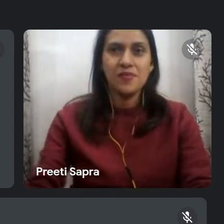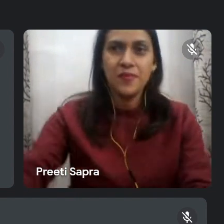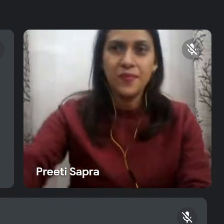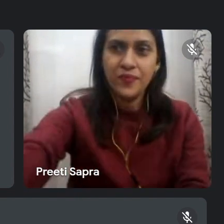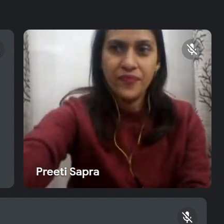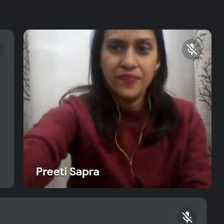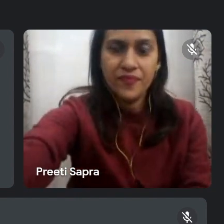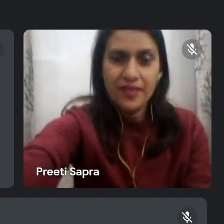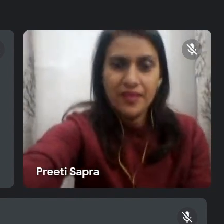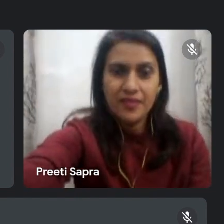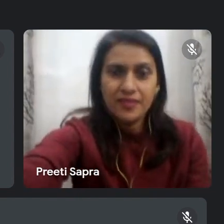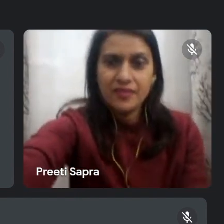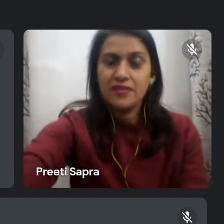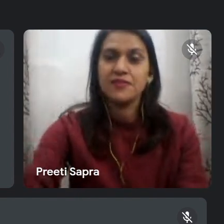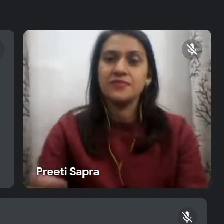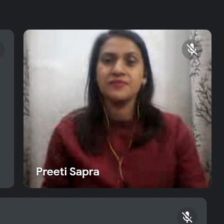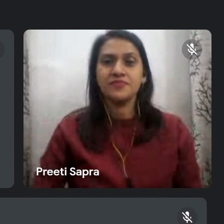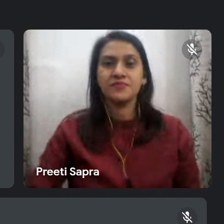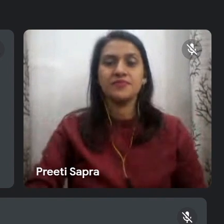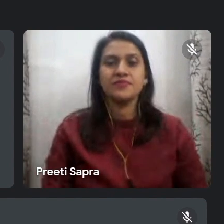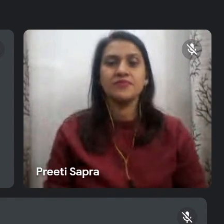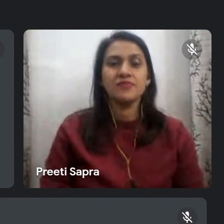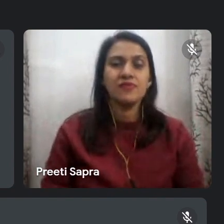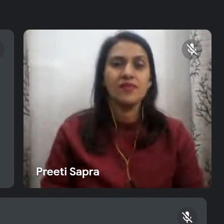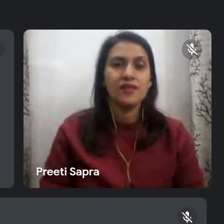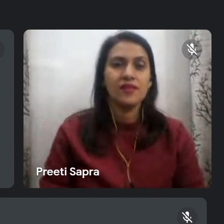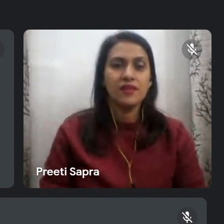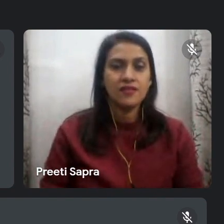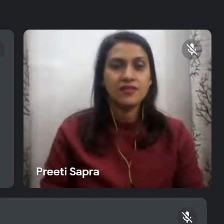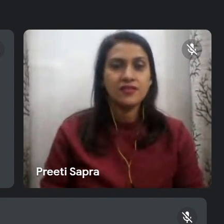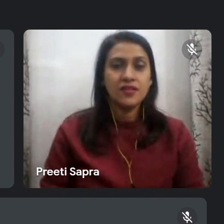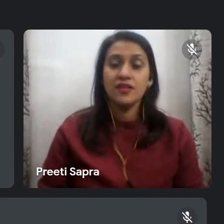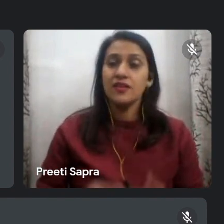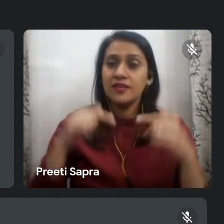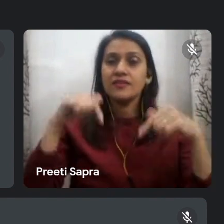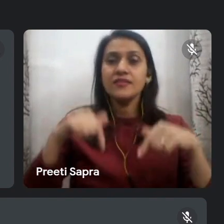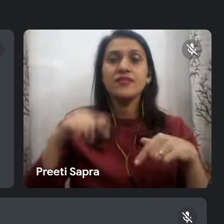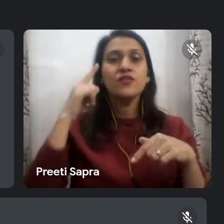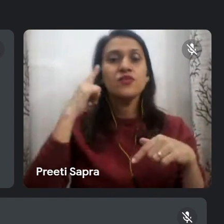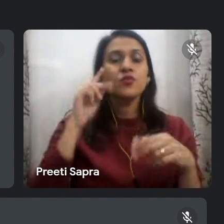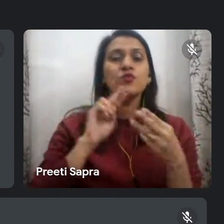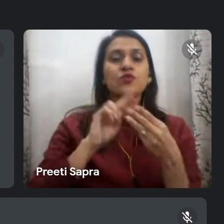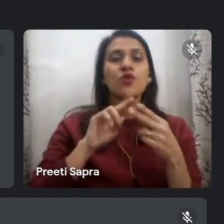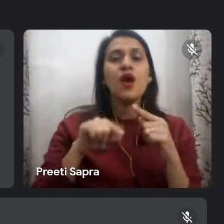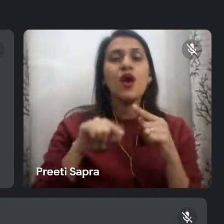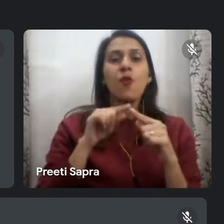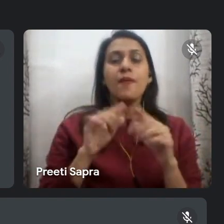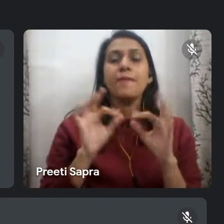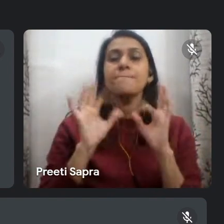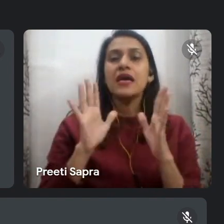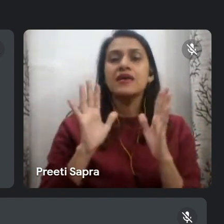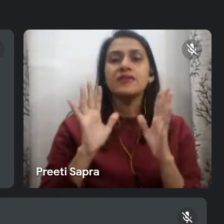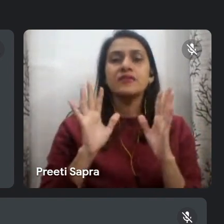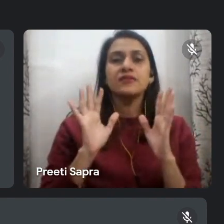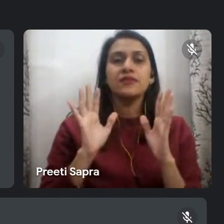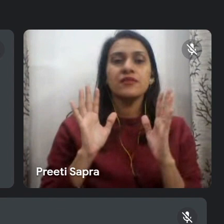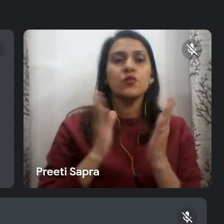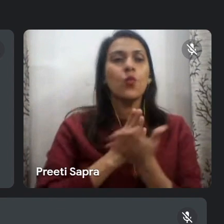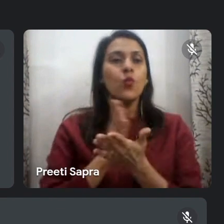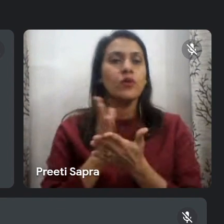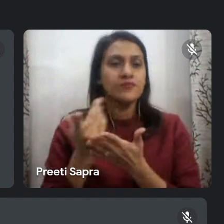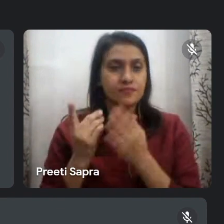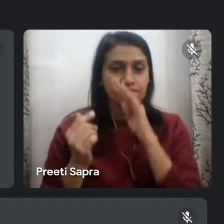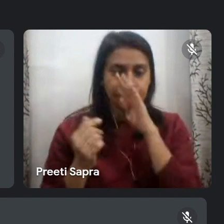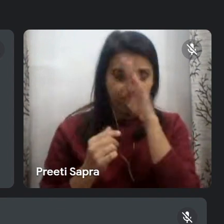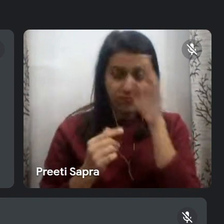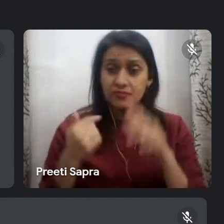good note. So though I'm here to talk about best practices at work, I think it's